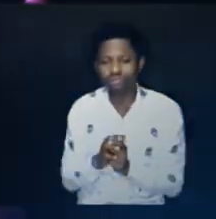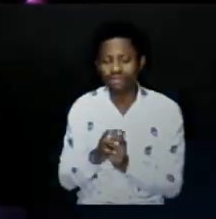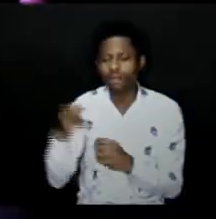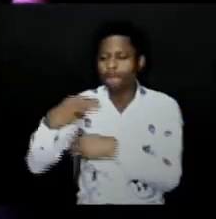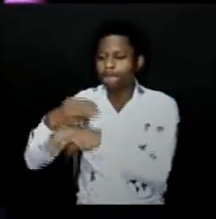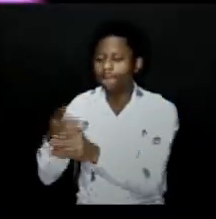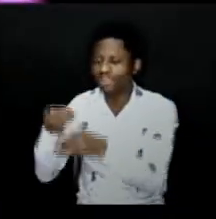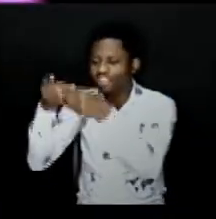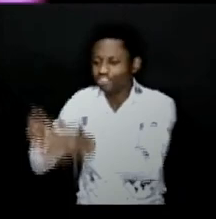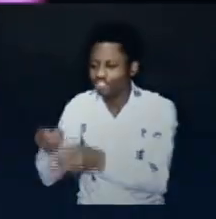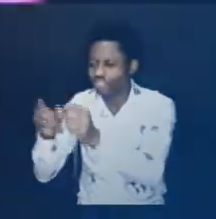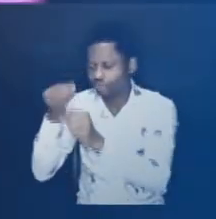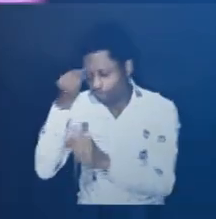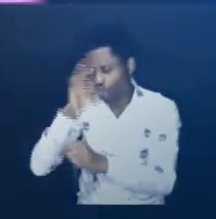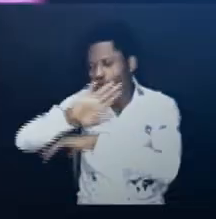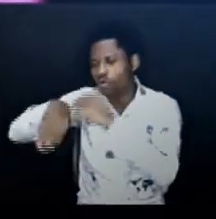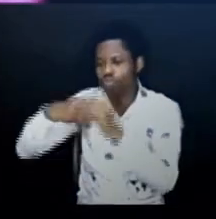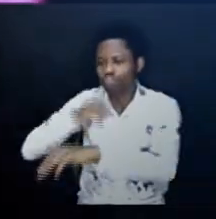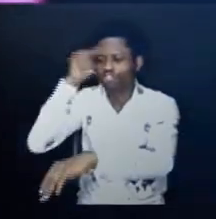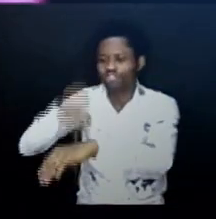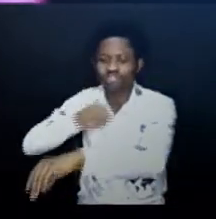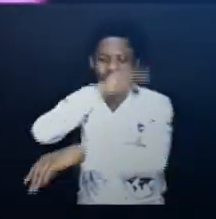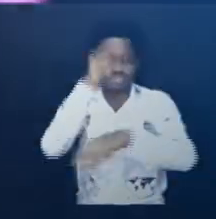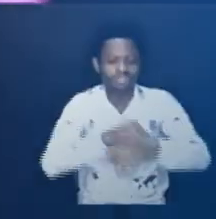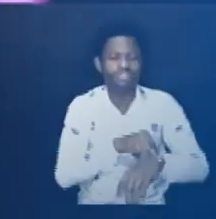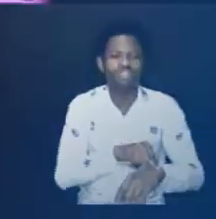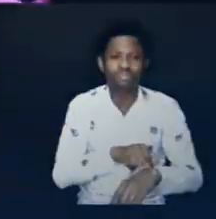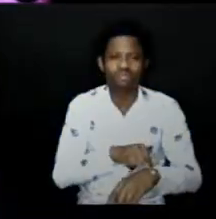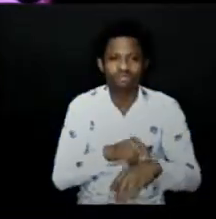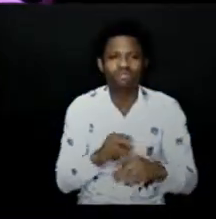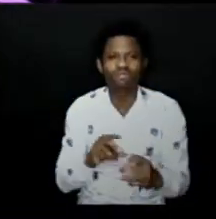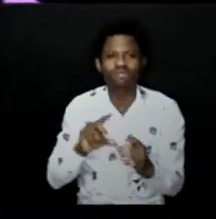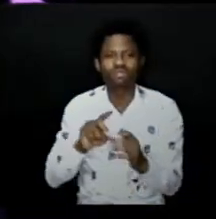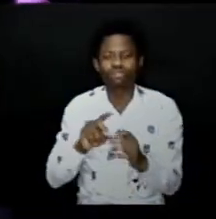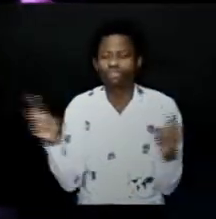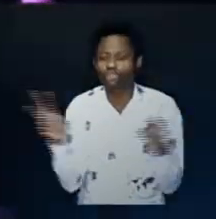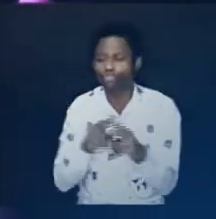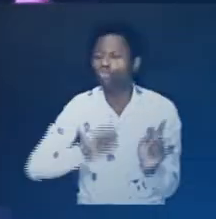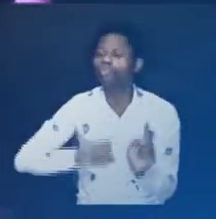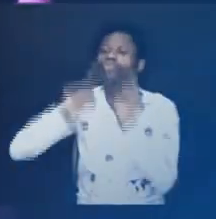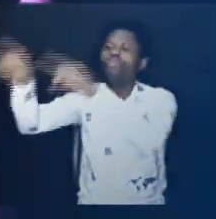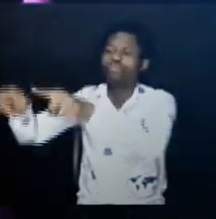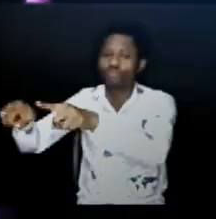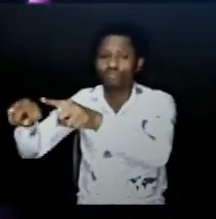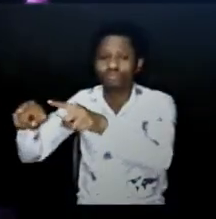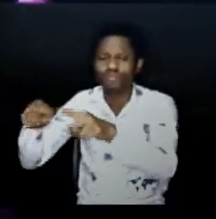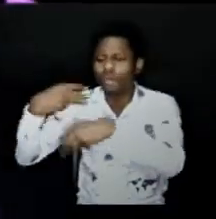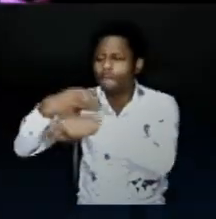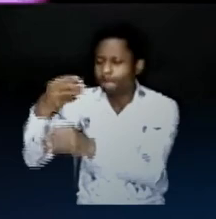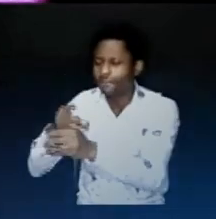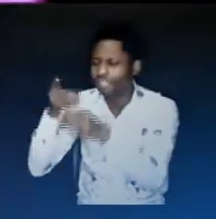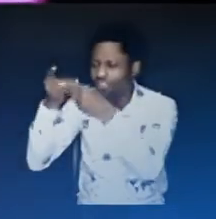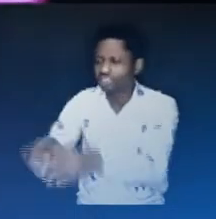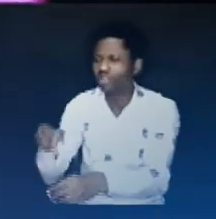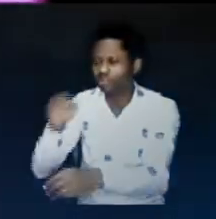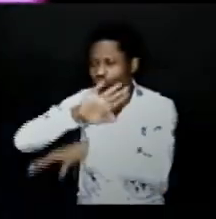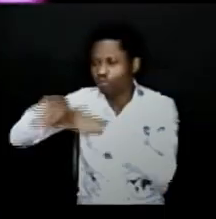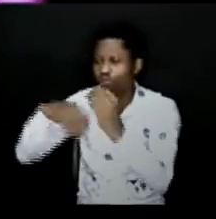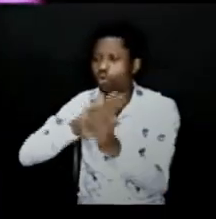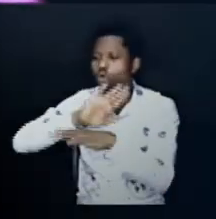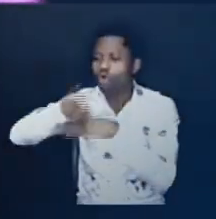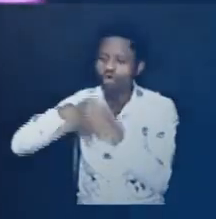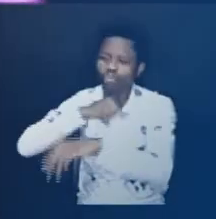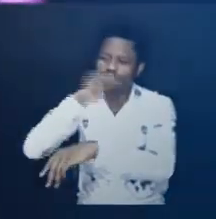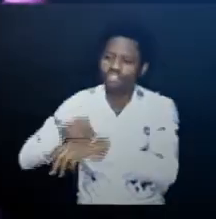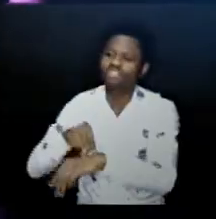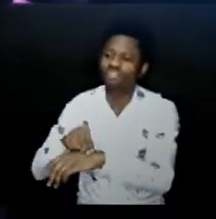make disciples of all nations. Amunko ya mama nyina mesuafo. Therefore go and make disciples of all nations.